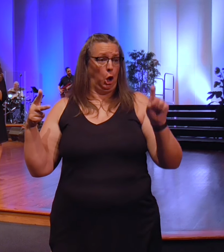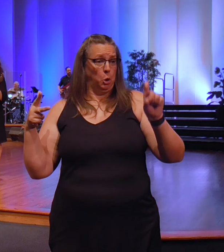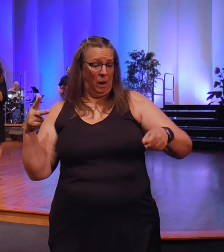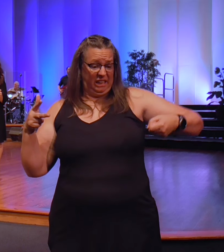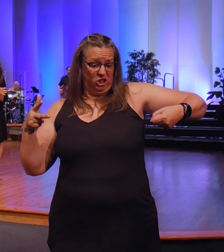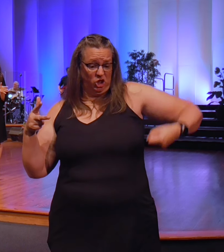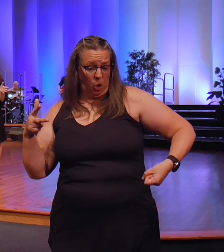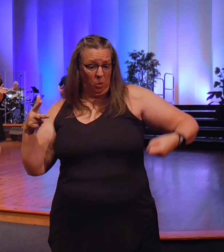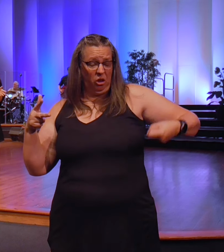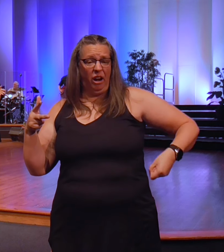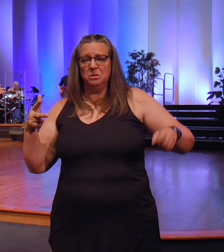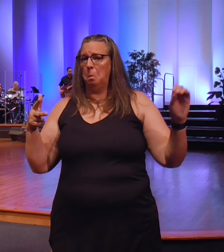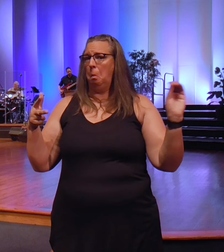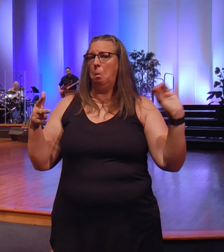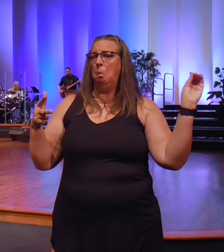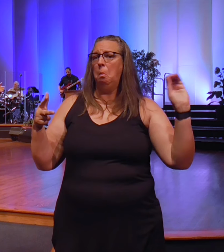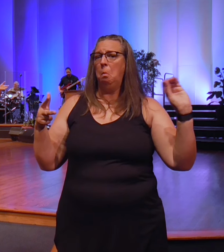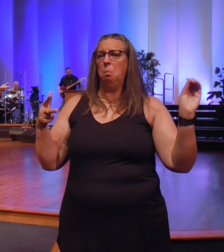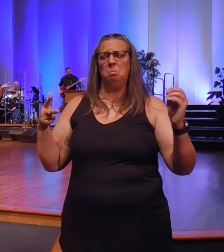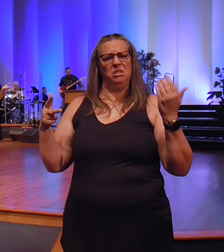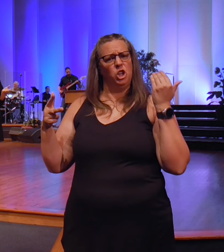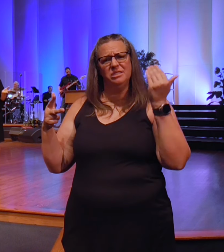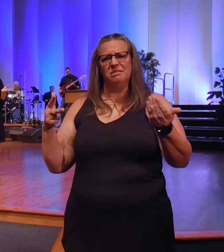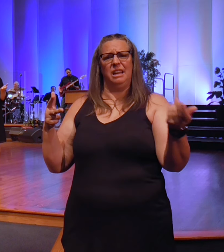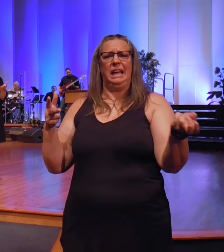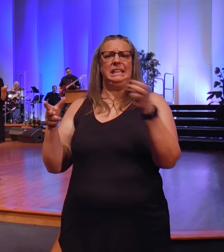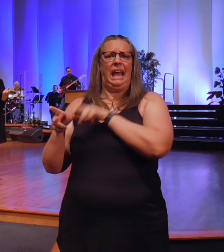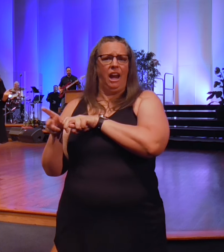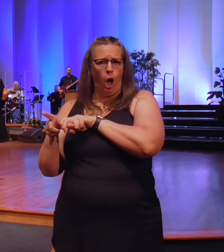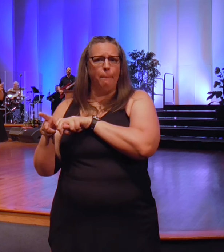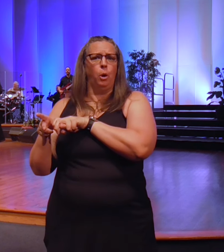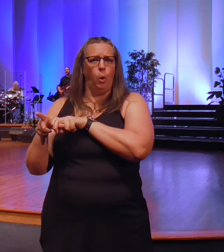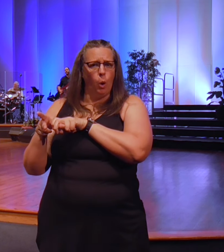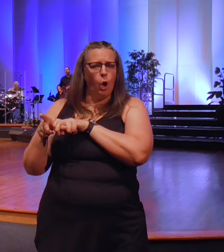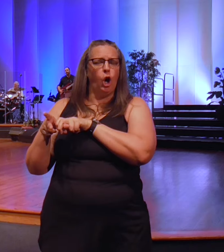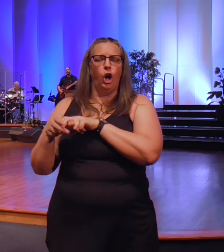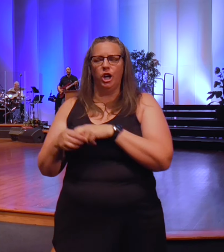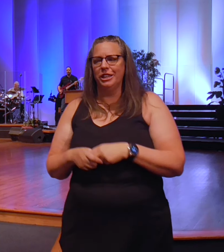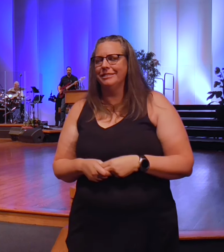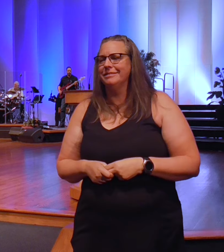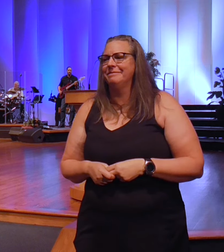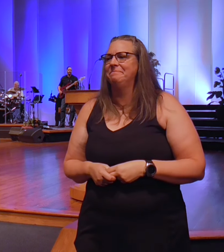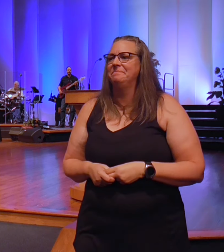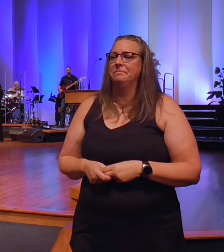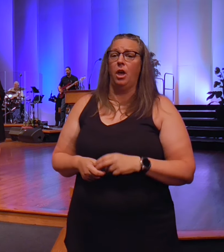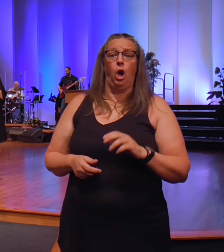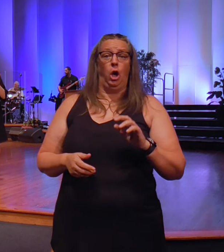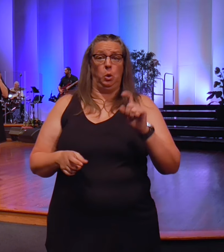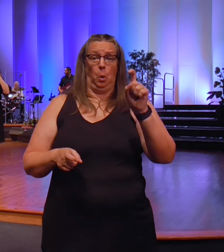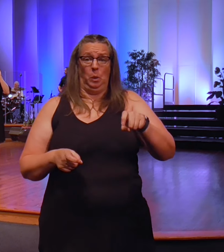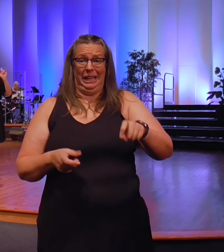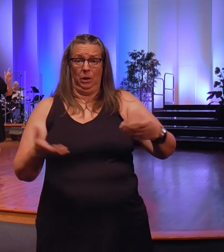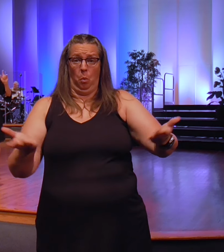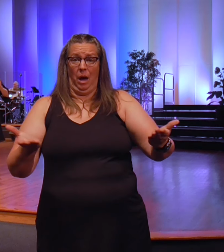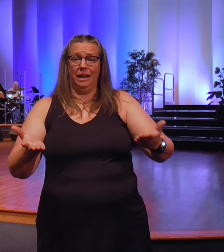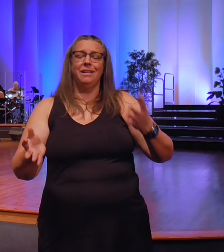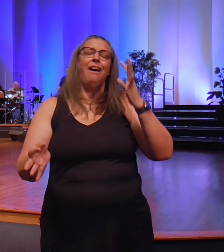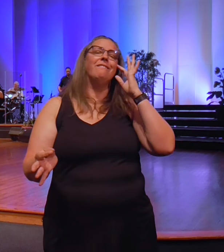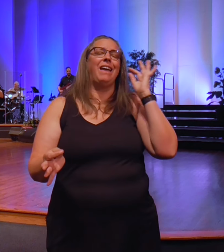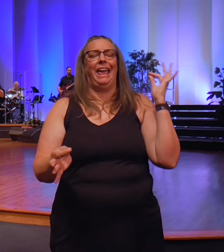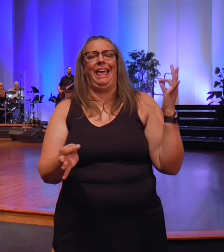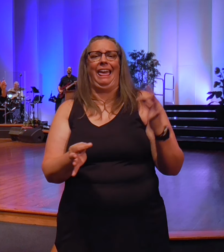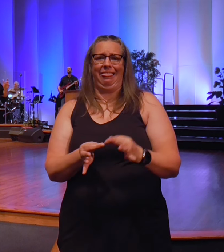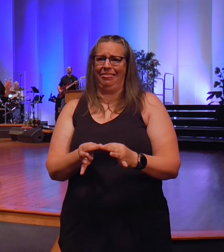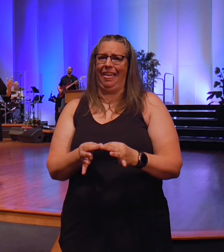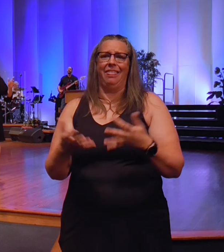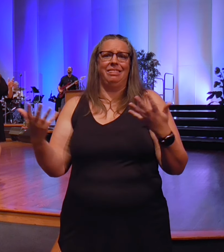baggage, you just get on board. All you need is faith to hear those